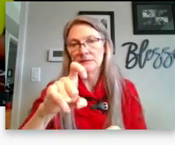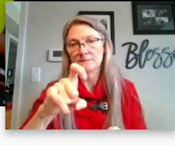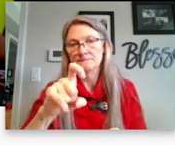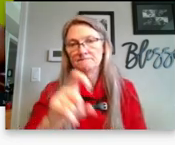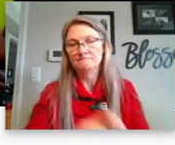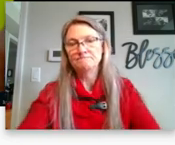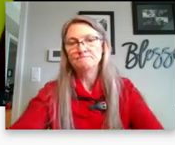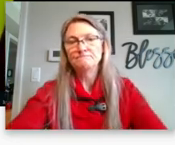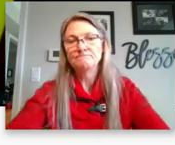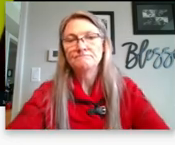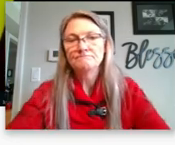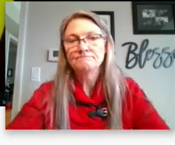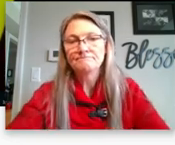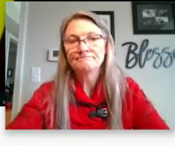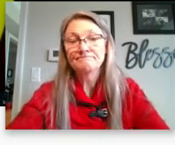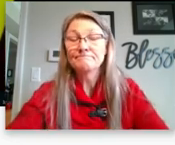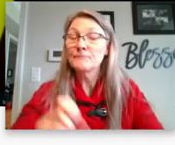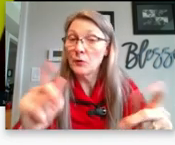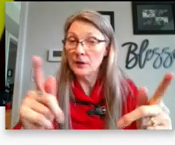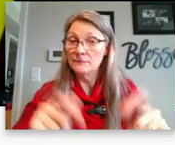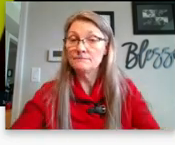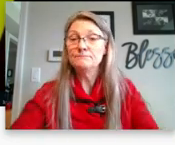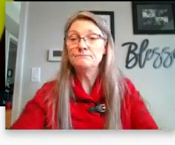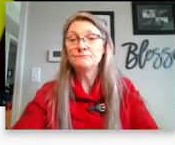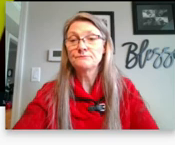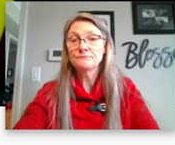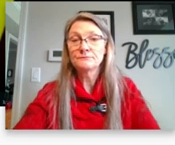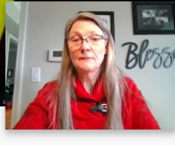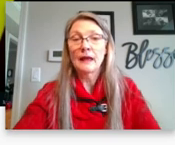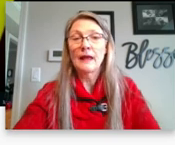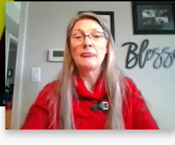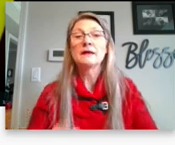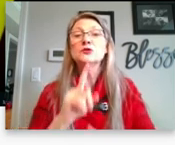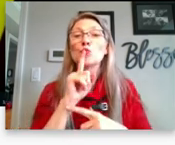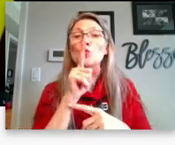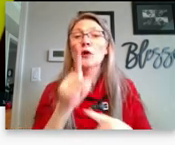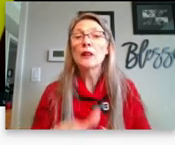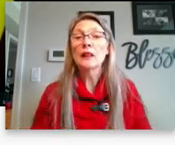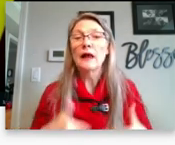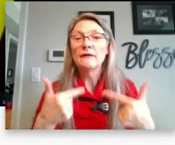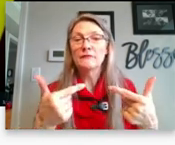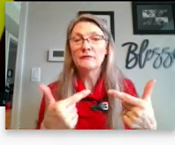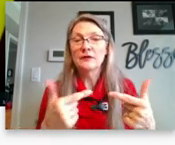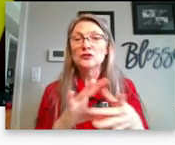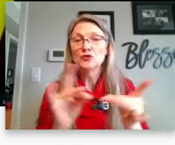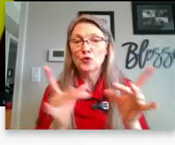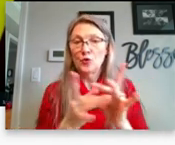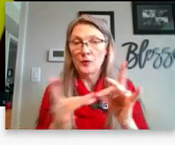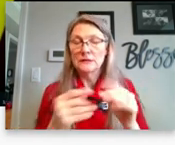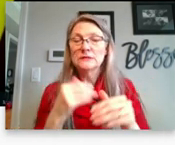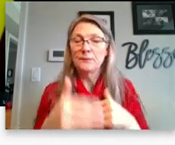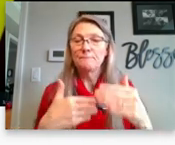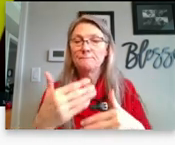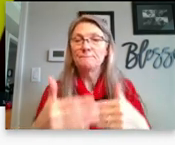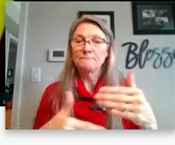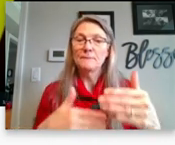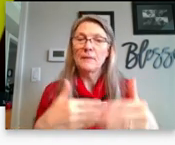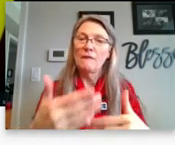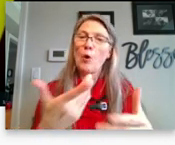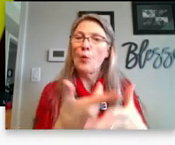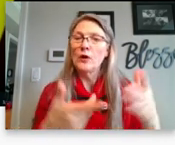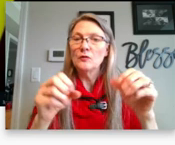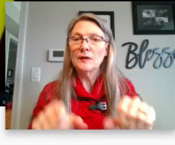mix. All right. So there's a real life application and kind of a step-by-step process of what